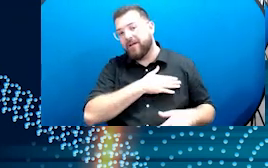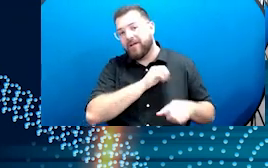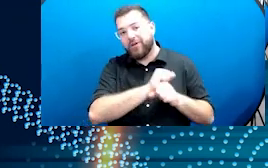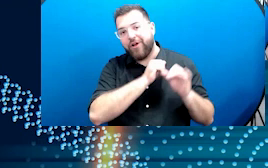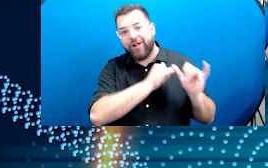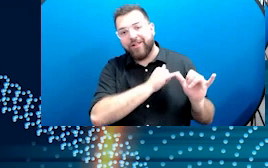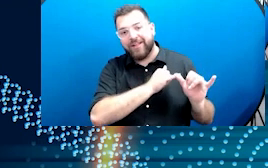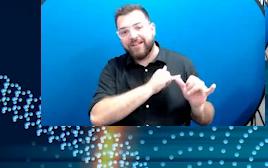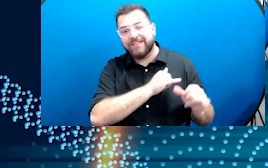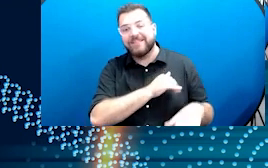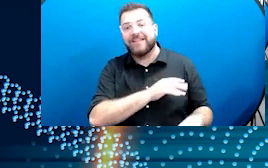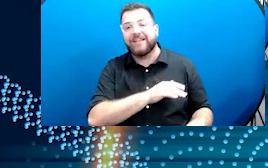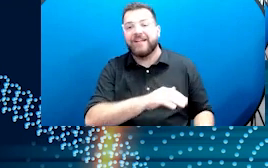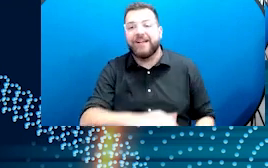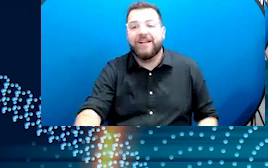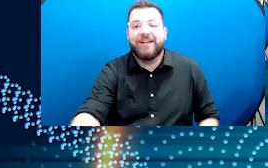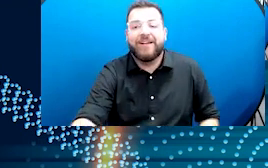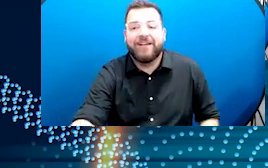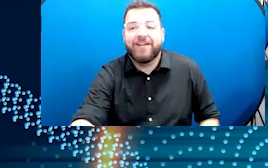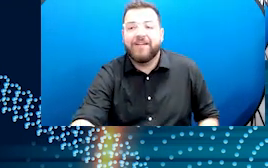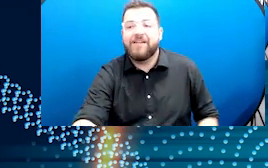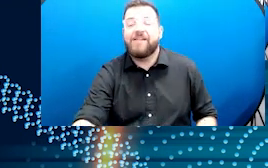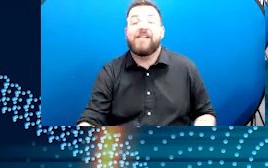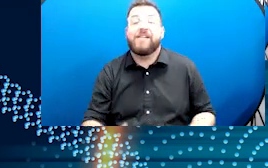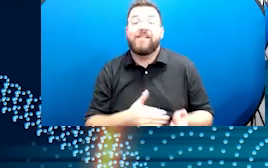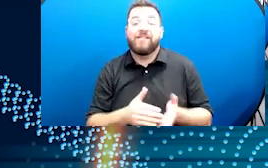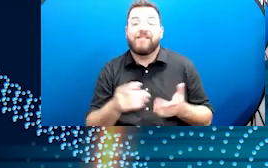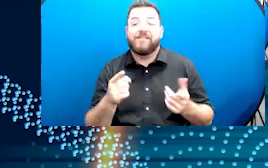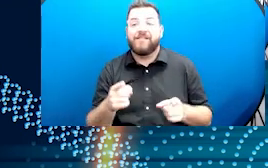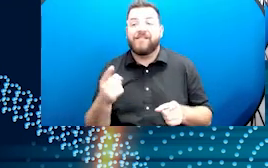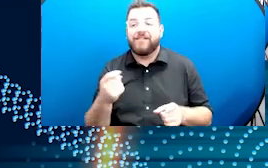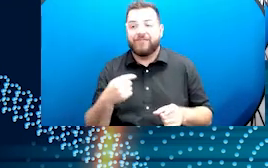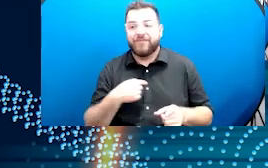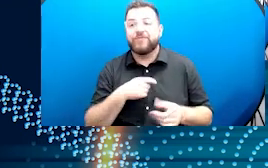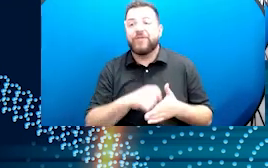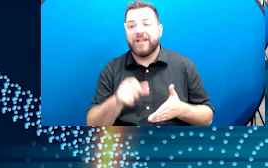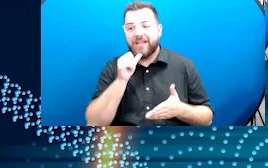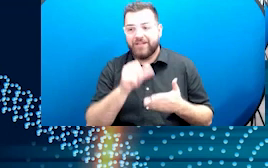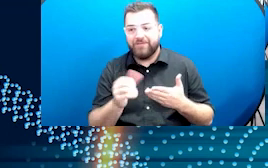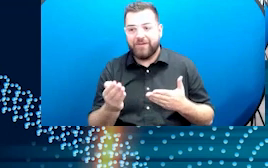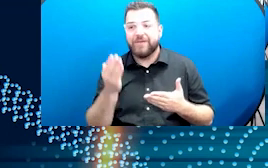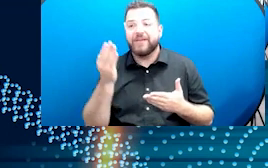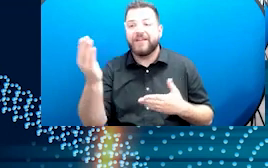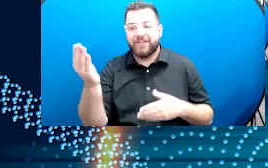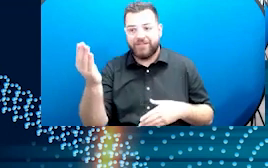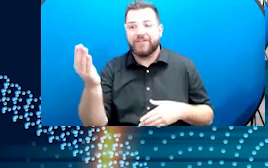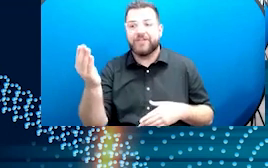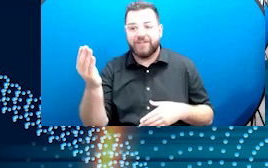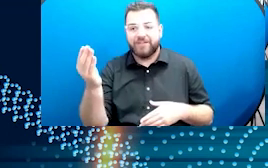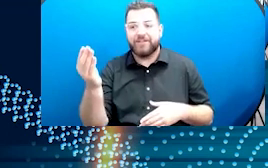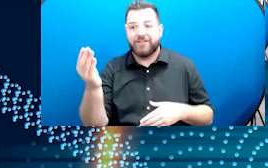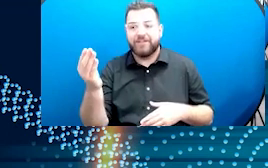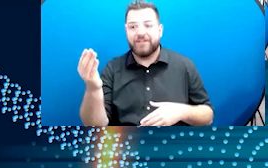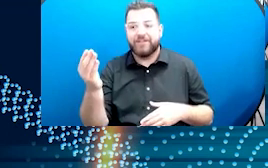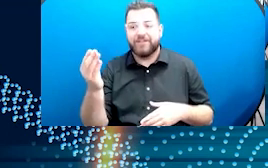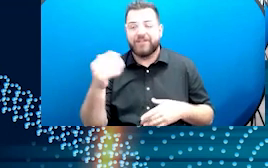colleagues. I'm often asked to write letters of recommendations at inopportune